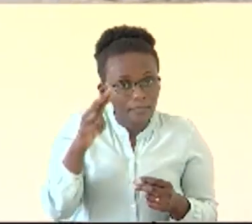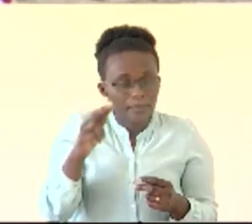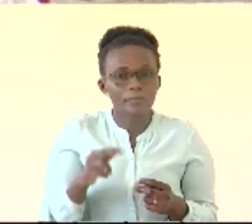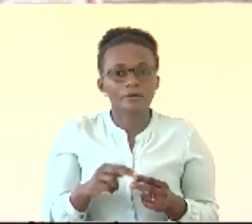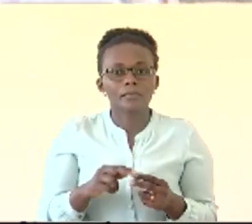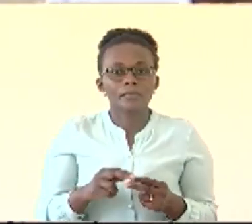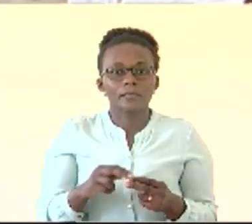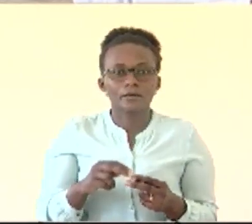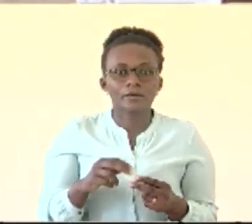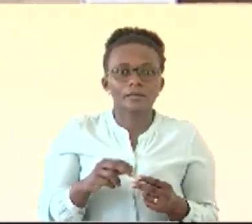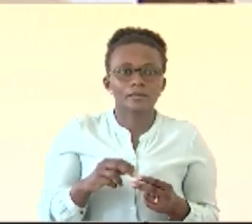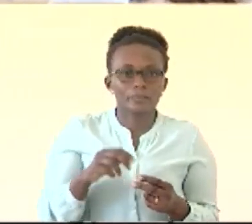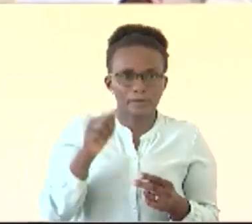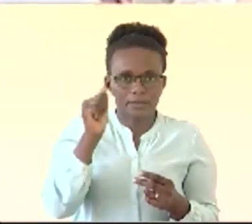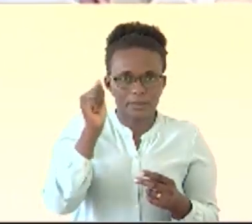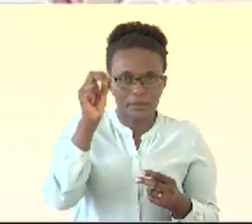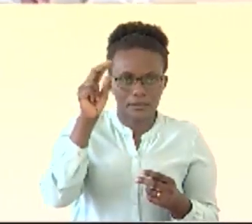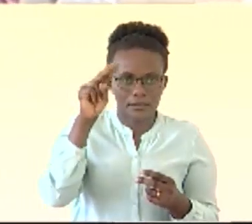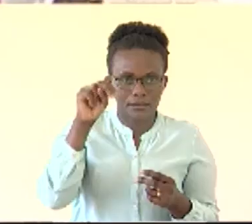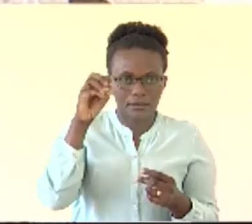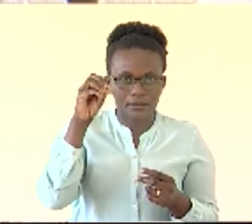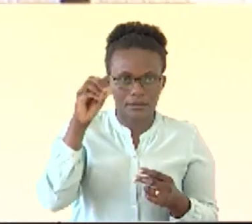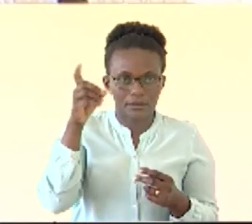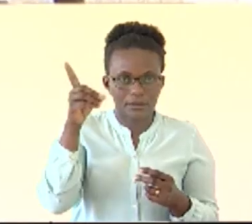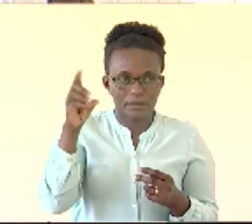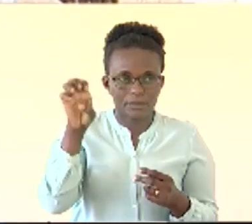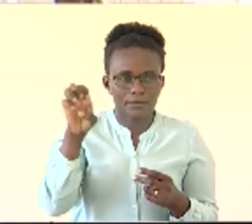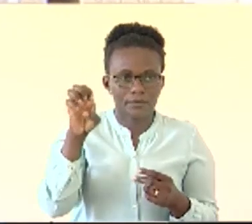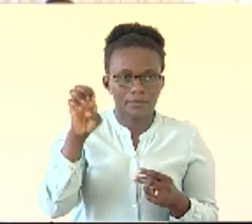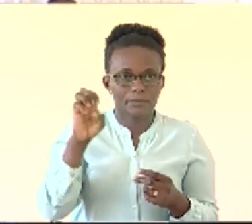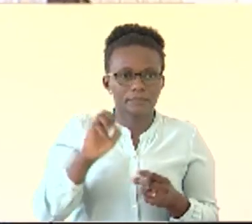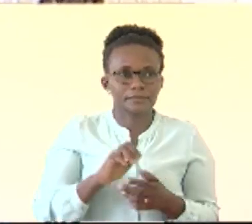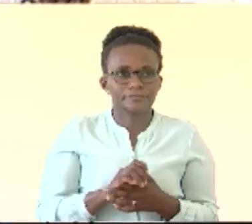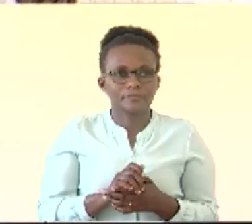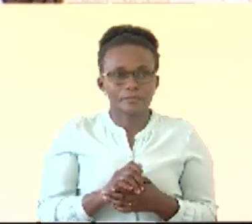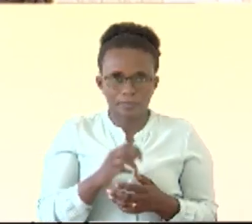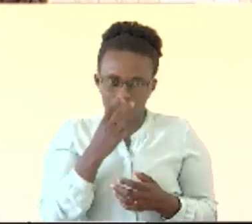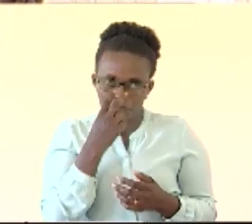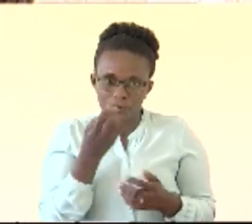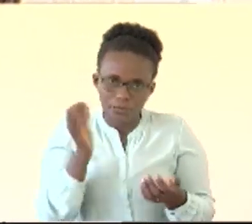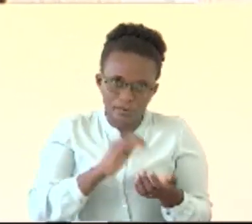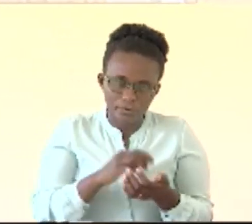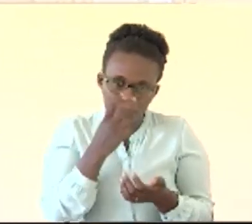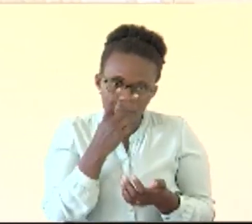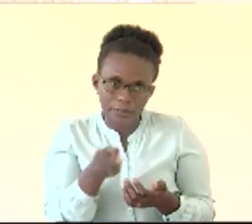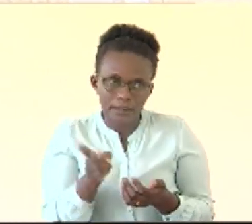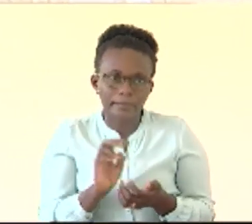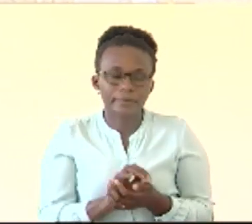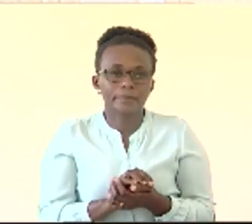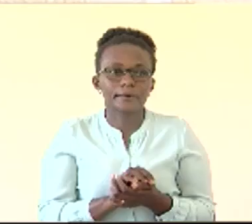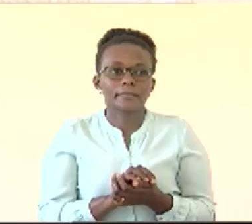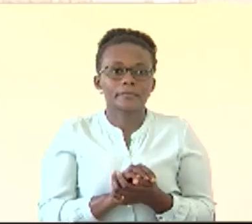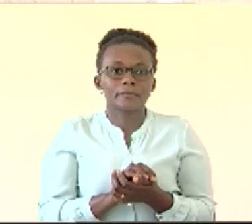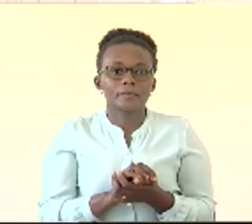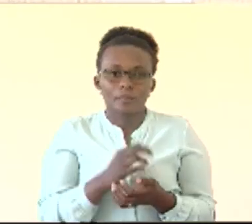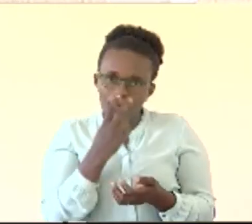of the gas. If I can just remind or take back you where you see bubbles of